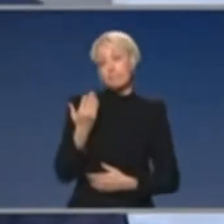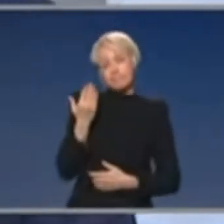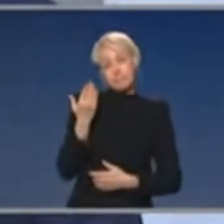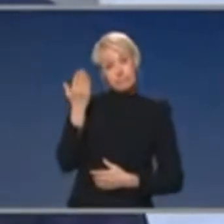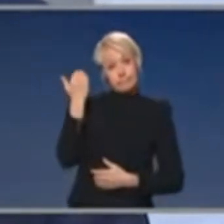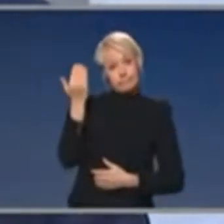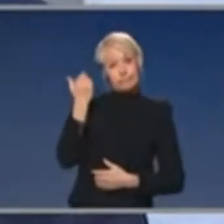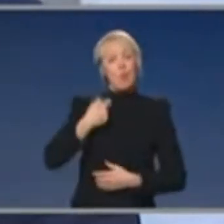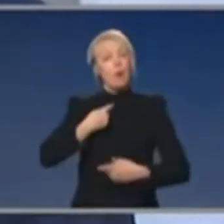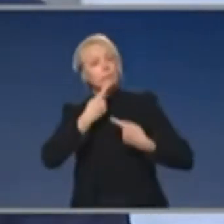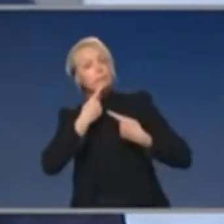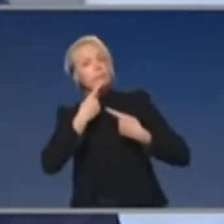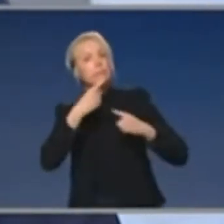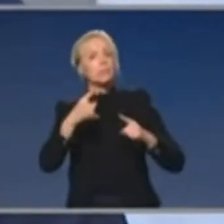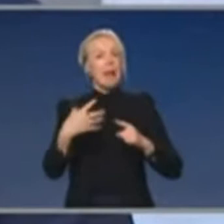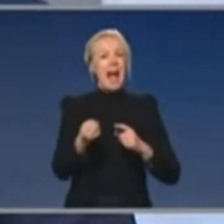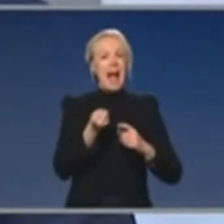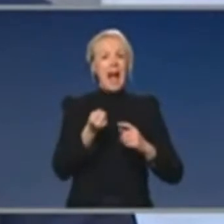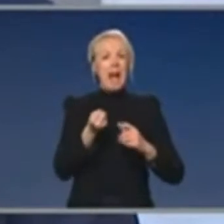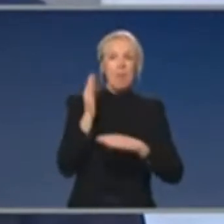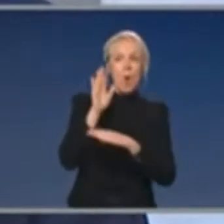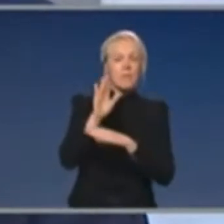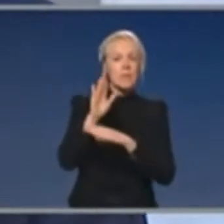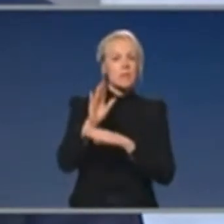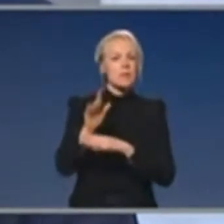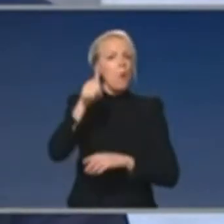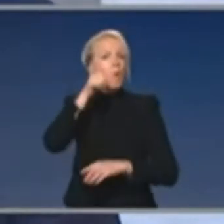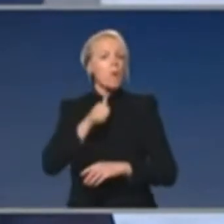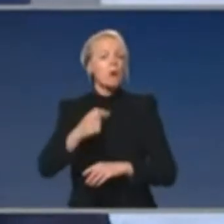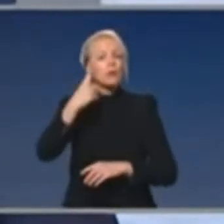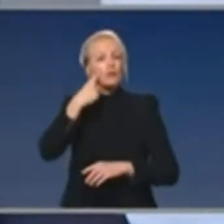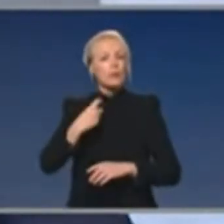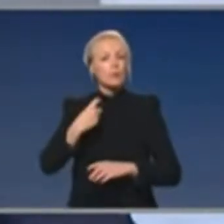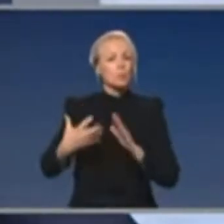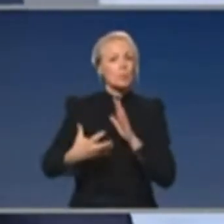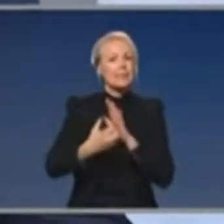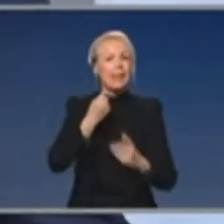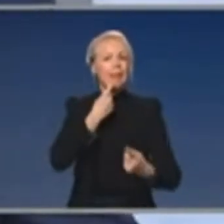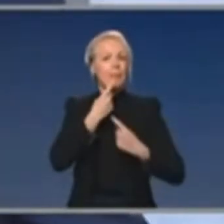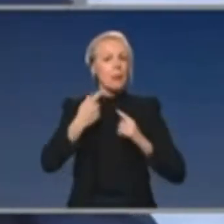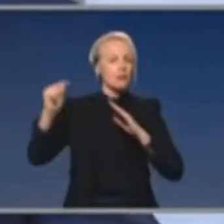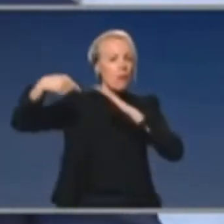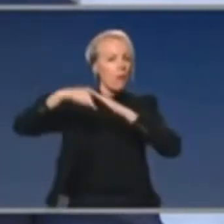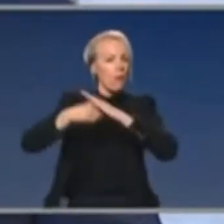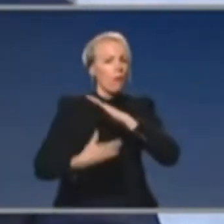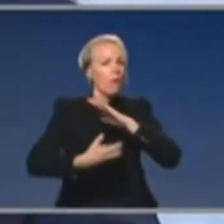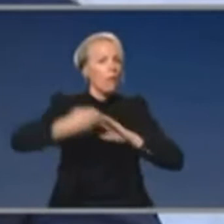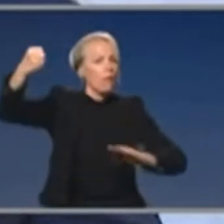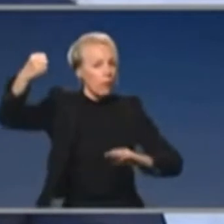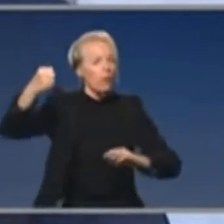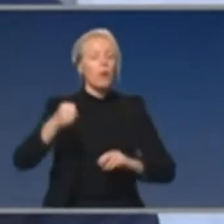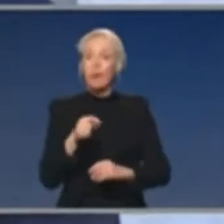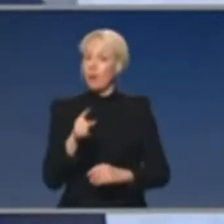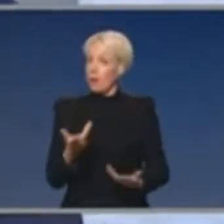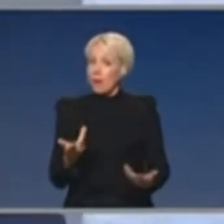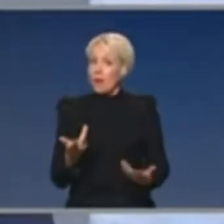recent times, the response from business was fantastic, and that built our resilience. We've got to keep Australia strong,